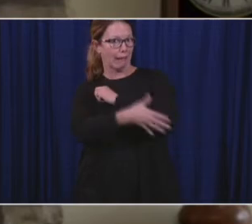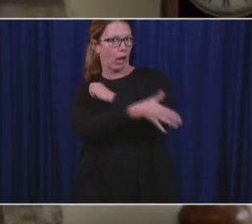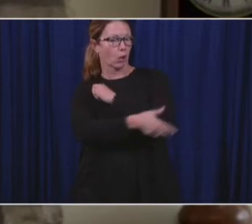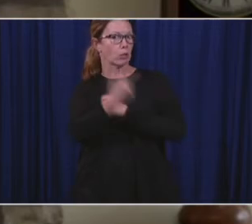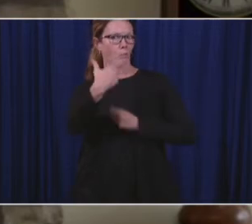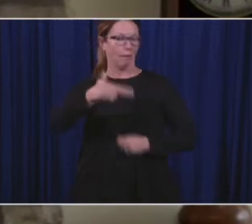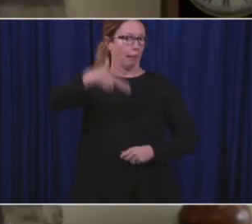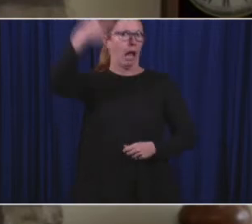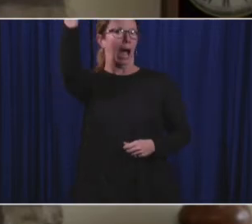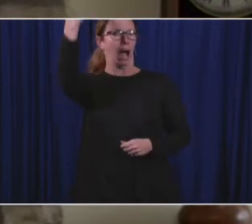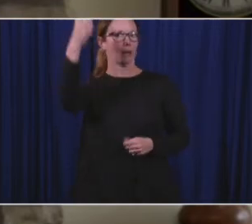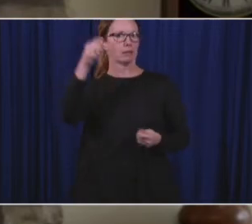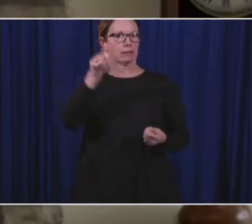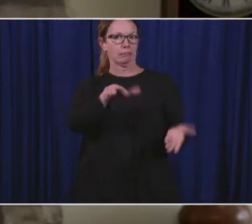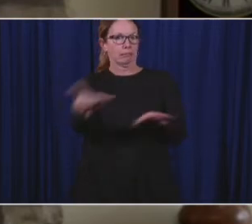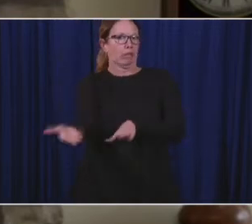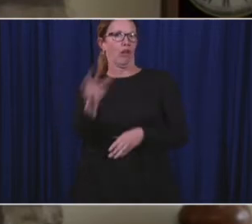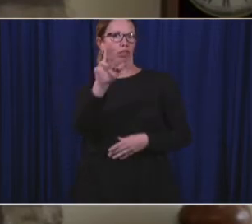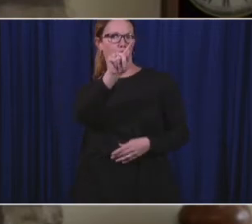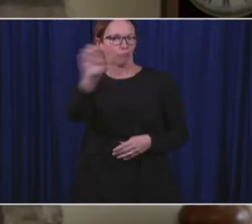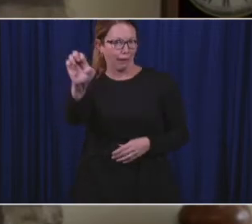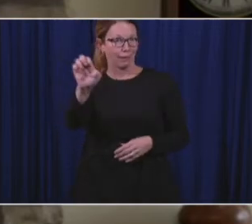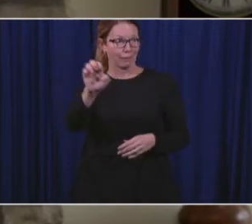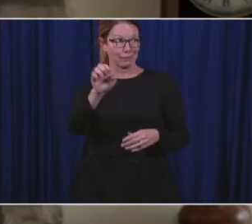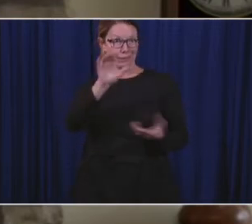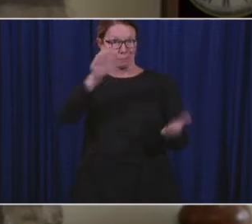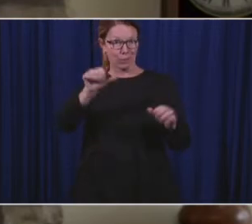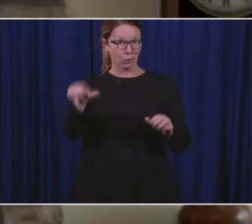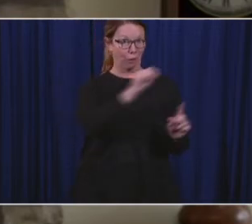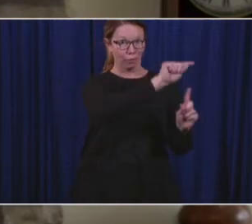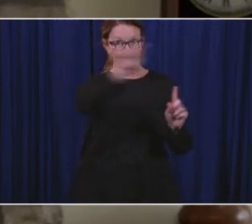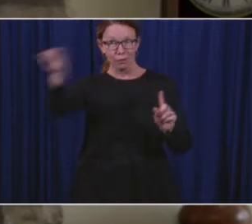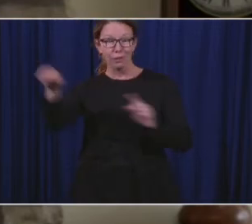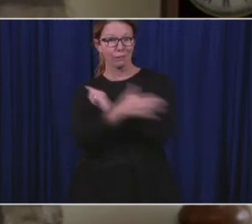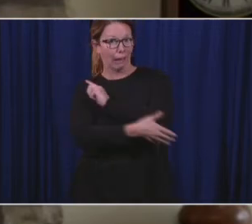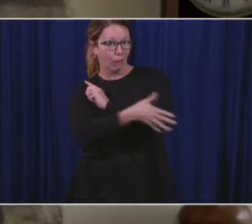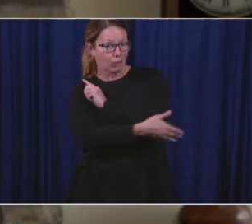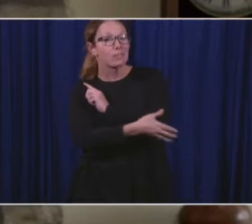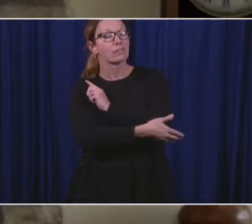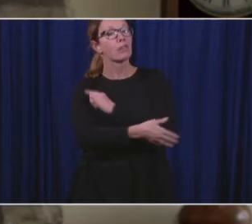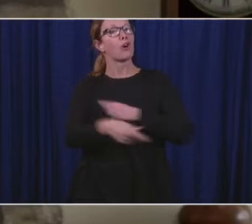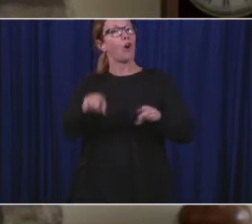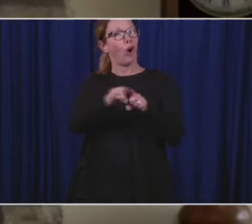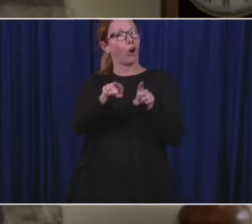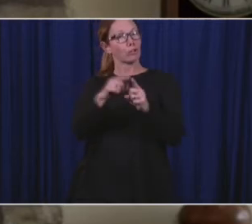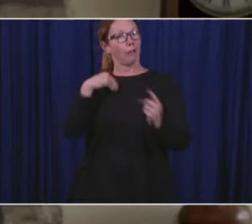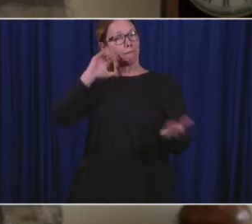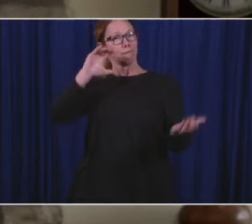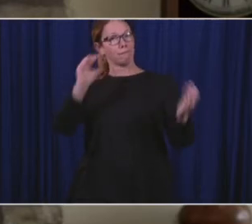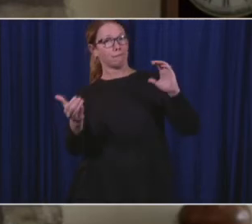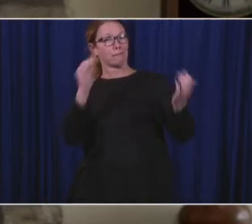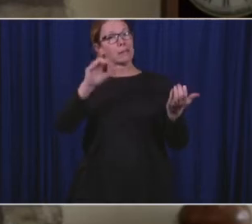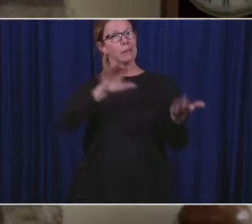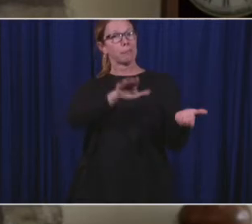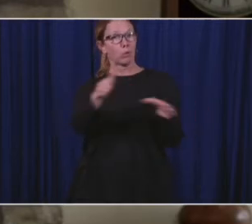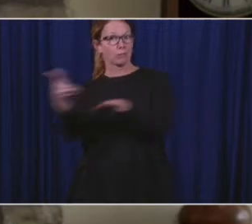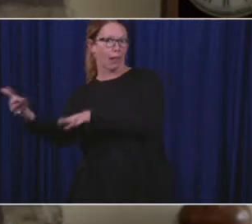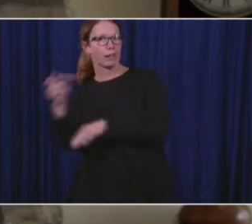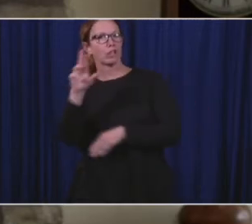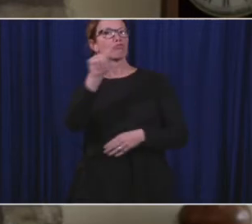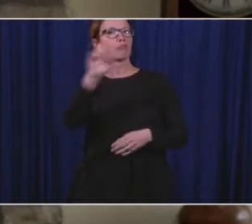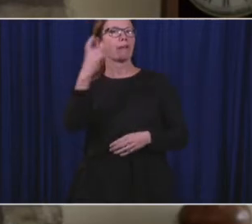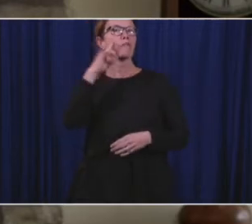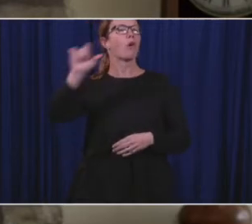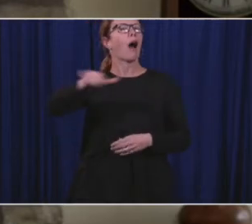in the state, far worse than other similar-sized counties. County also has a comparably high prevalence and mortality rates for diseases and